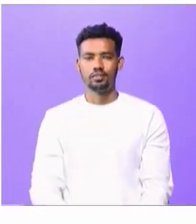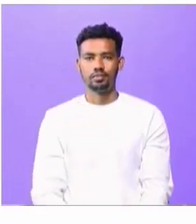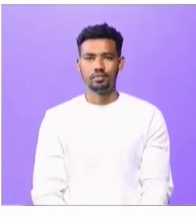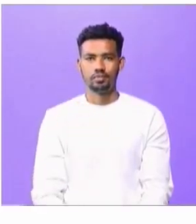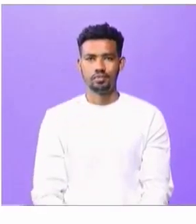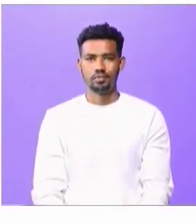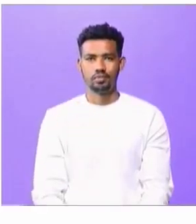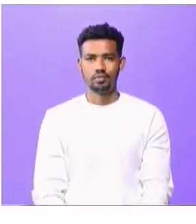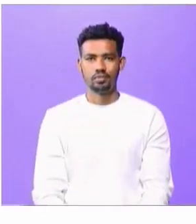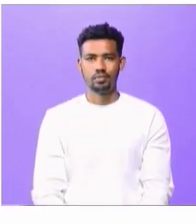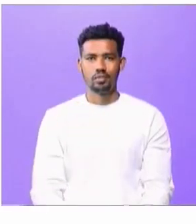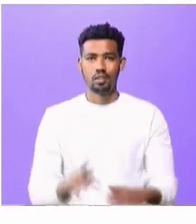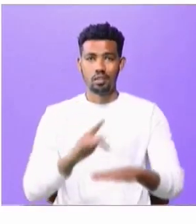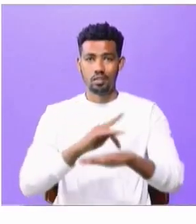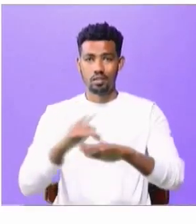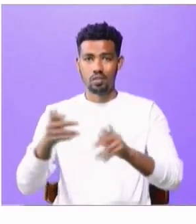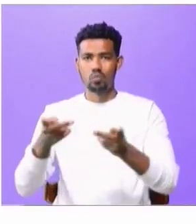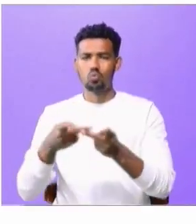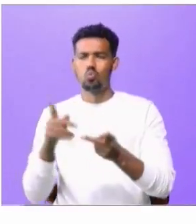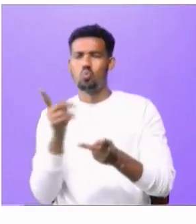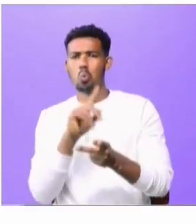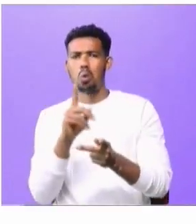blank Friday.